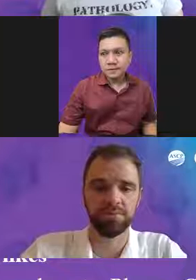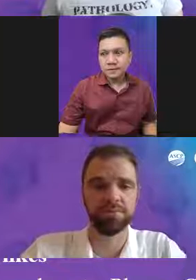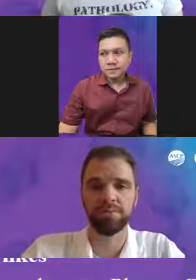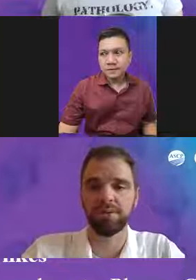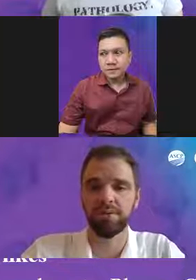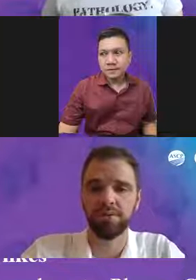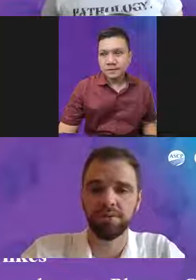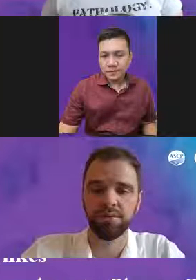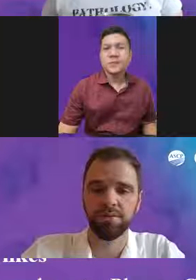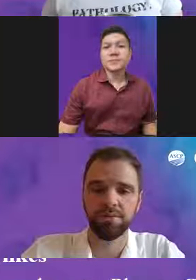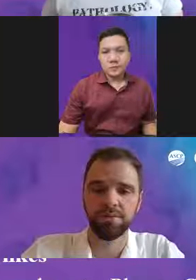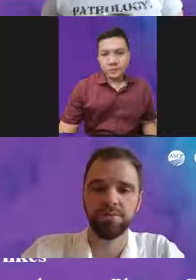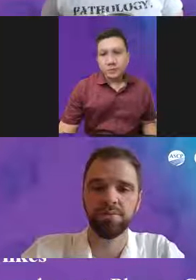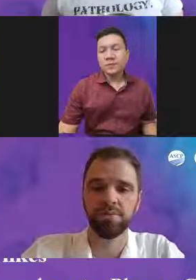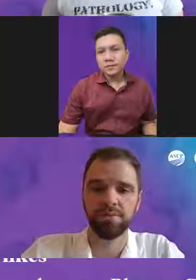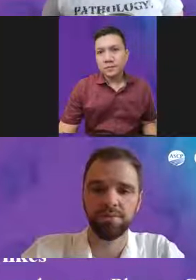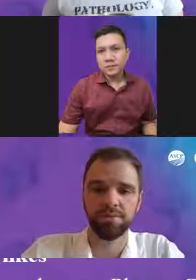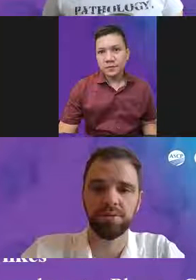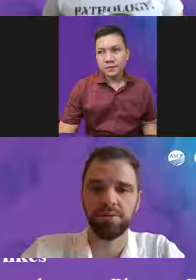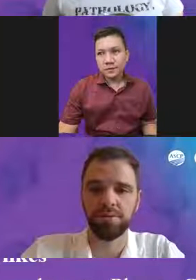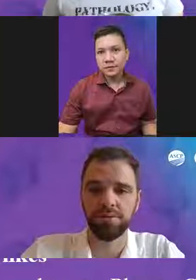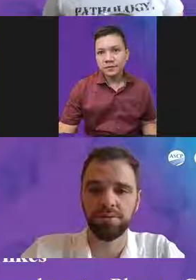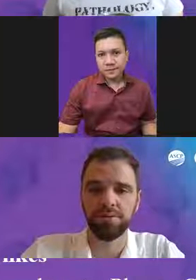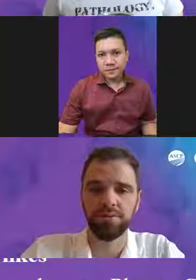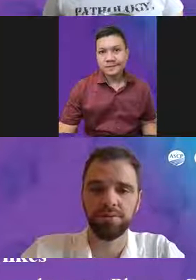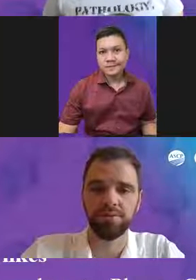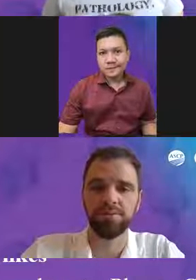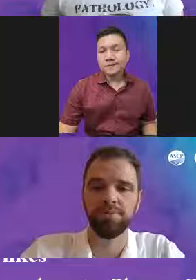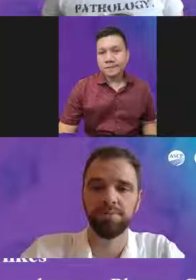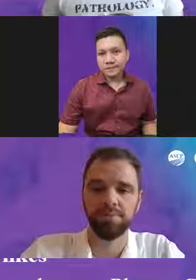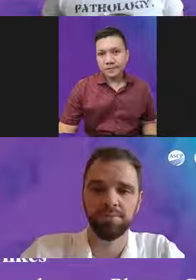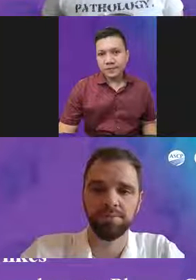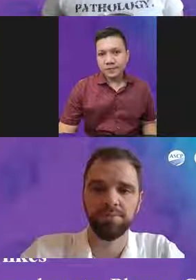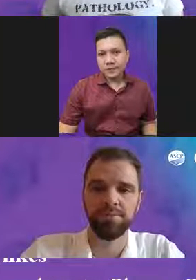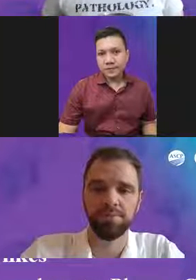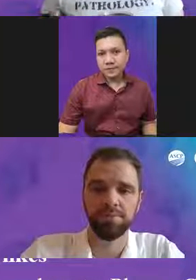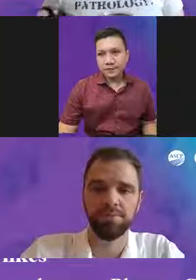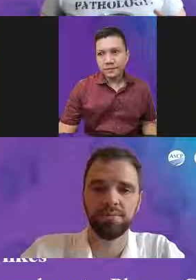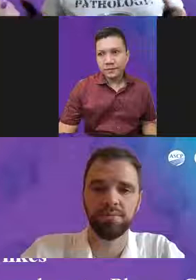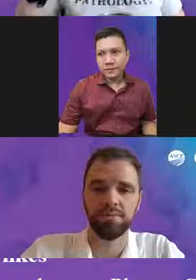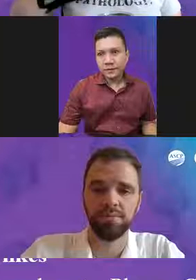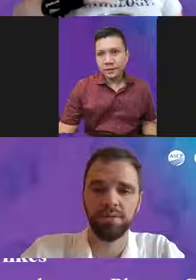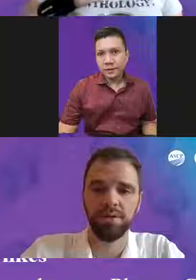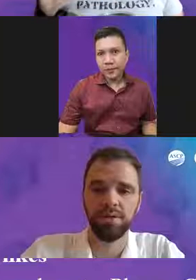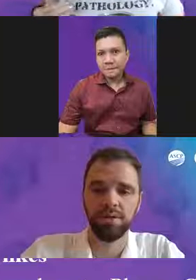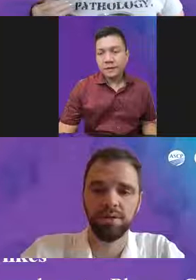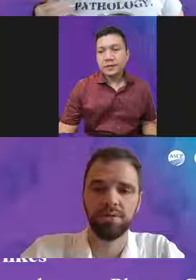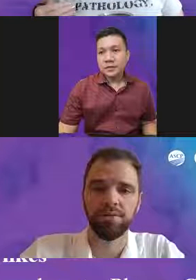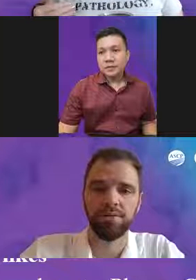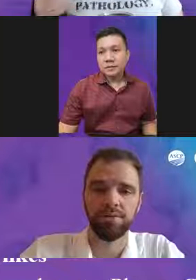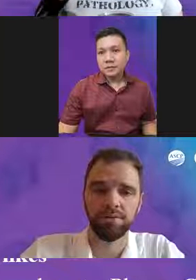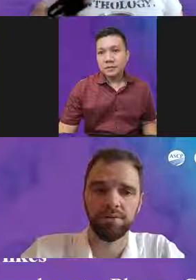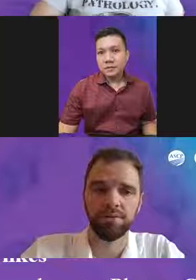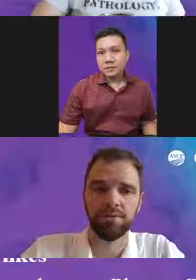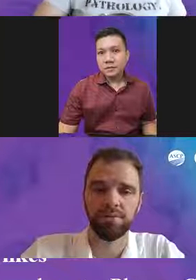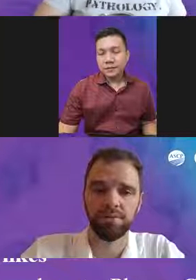the MCV of the patient before you transfuse them, or vice versa. If the